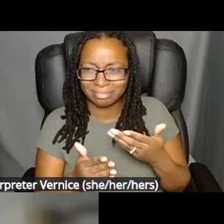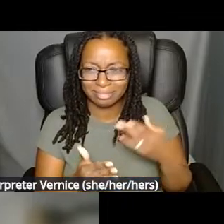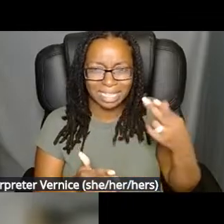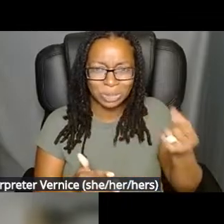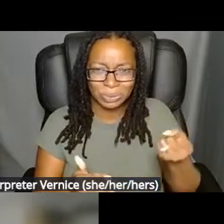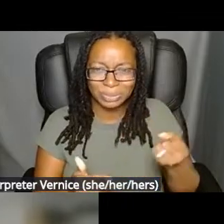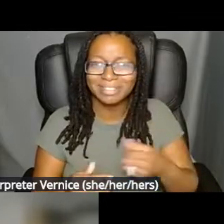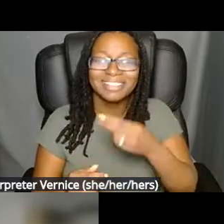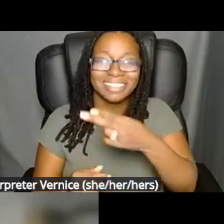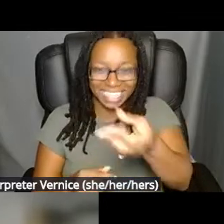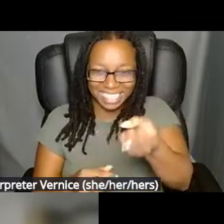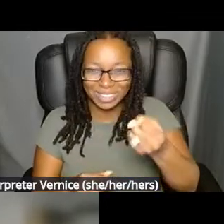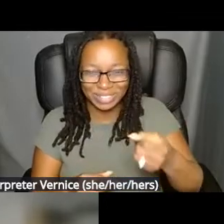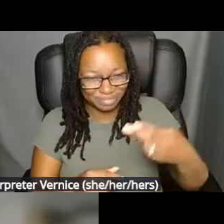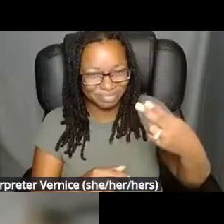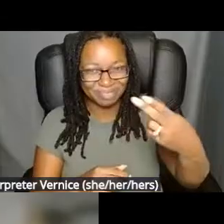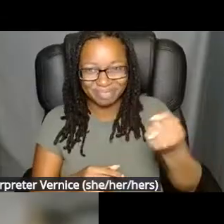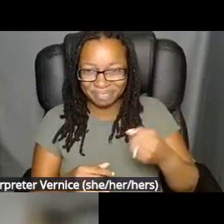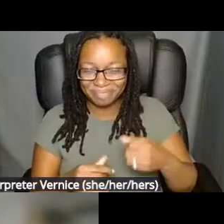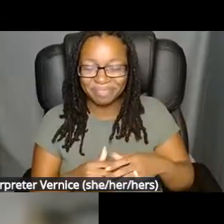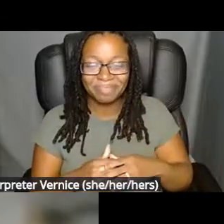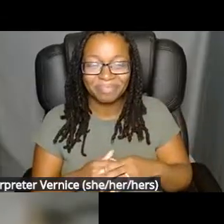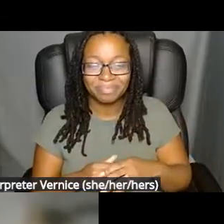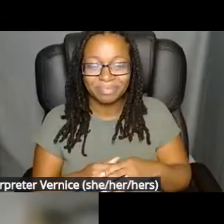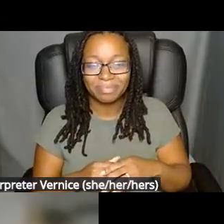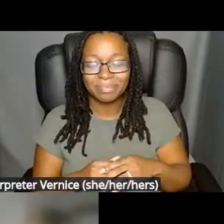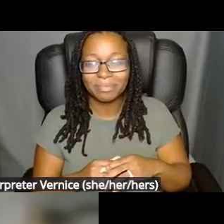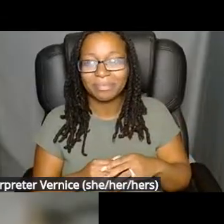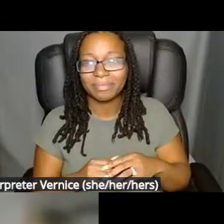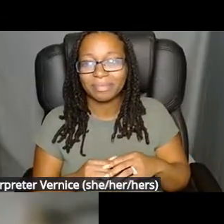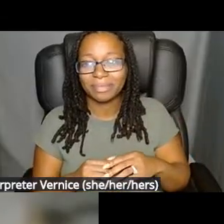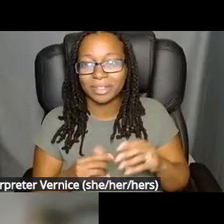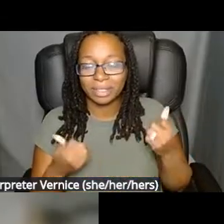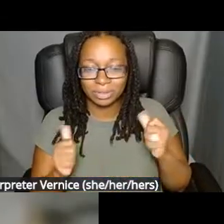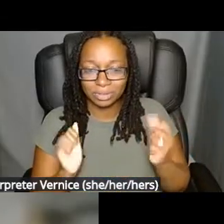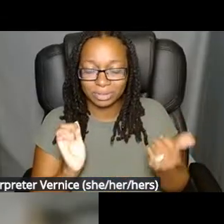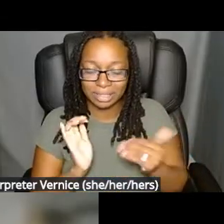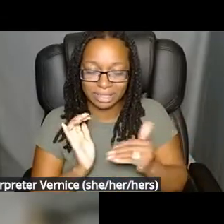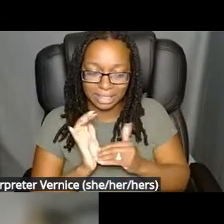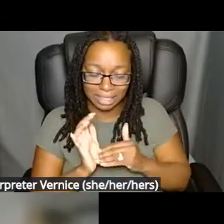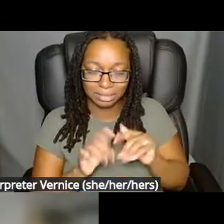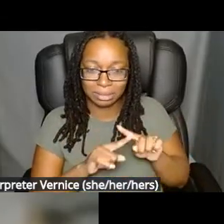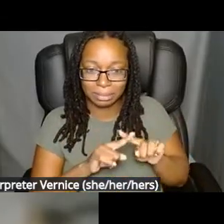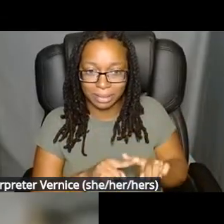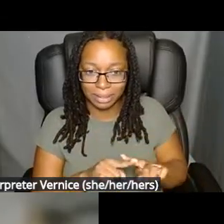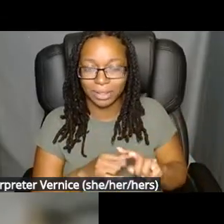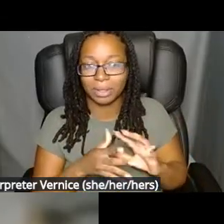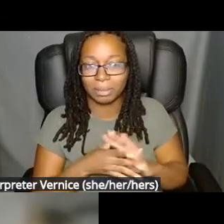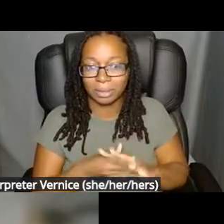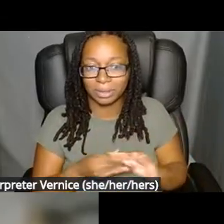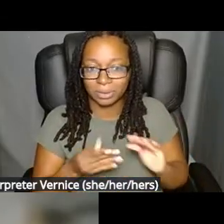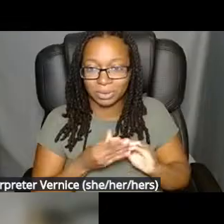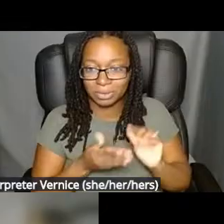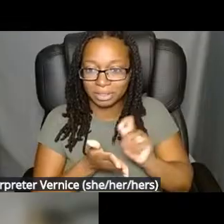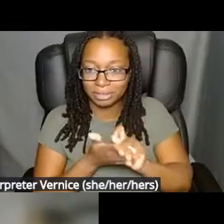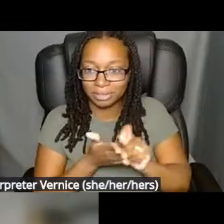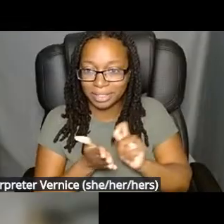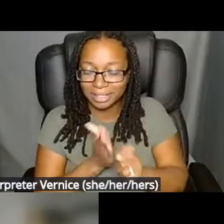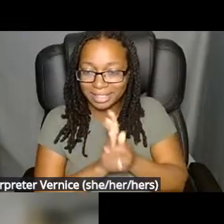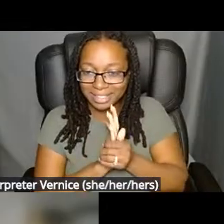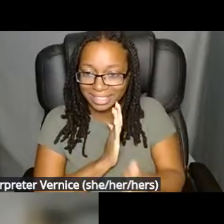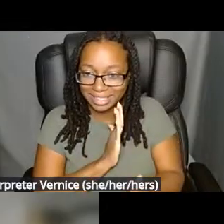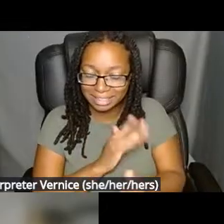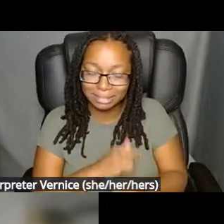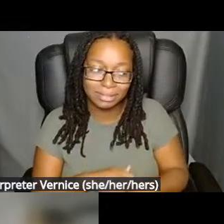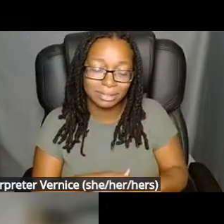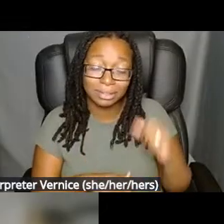Yeah, high school. Yeah. So leaning on the like story writing skills and poetry skills from high